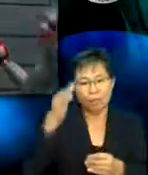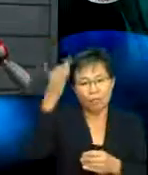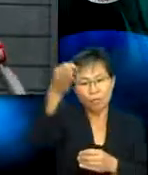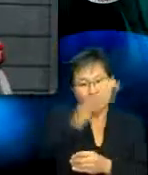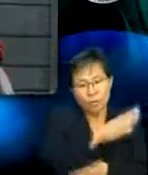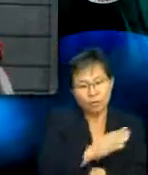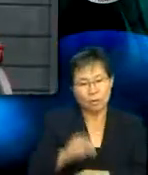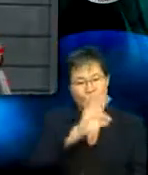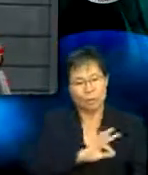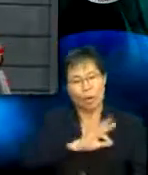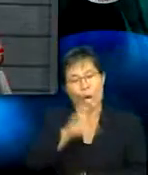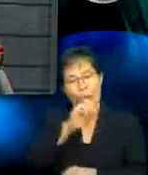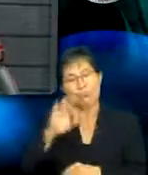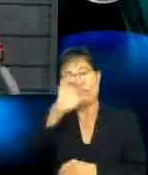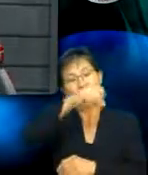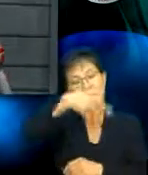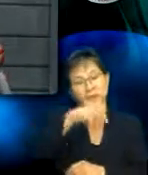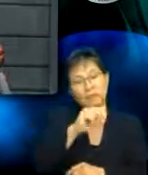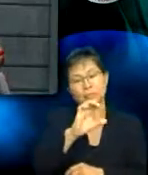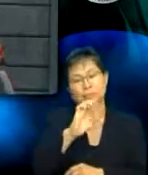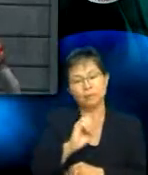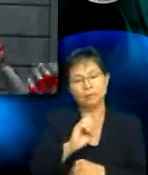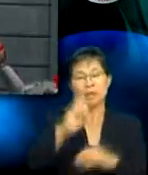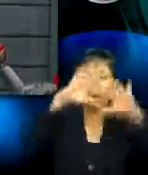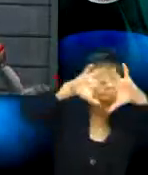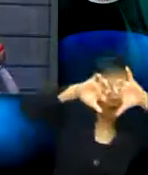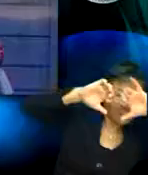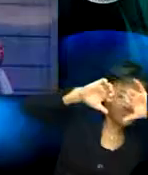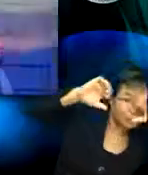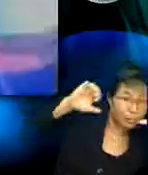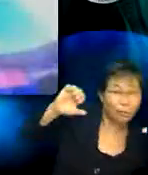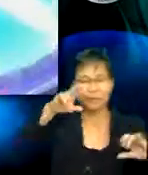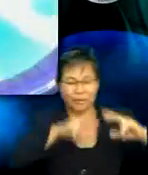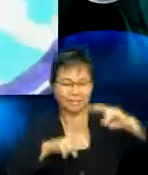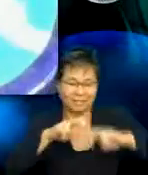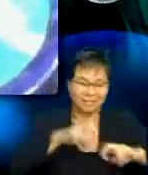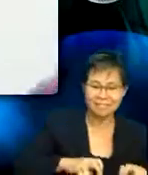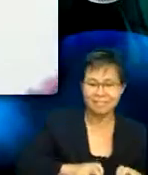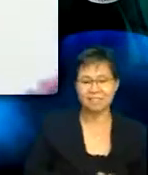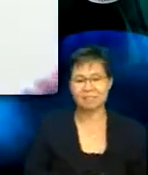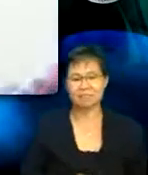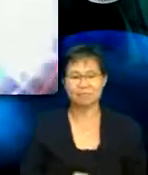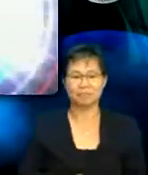How about the future and benefit of space exploration?